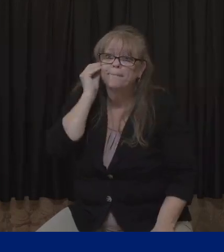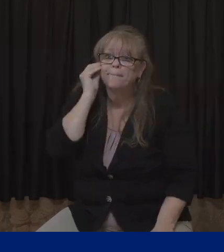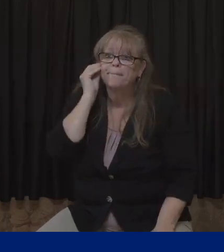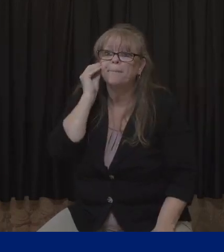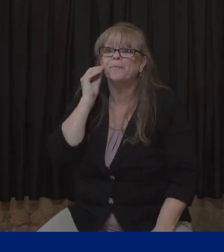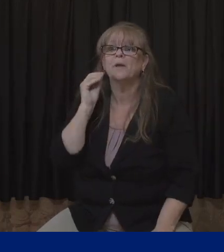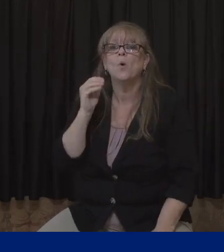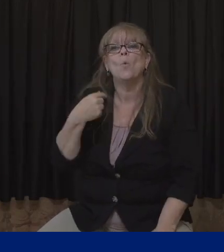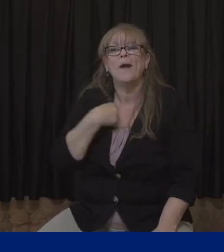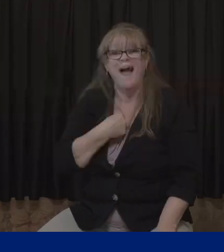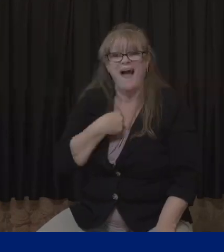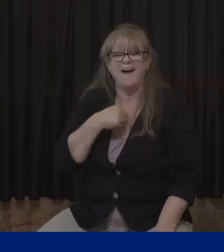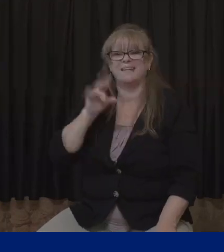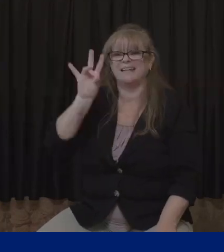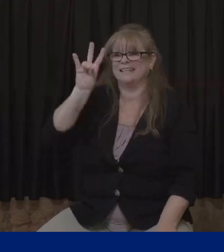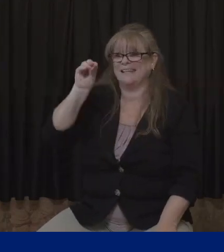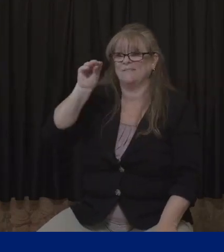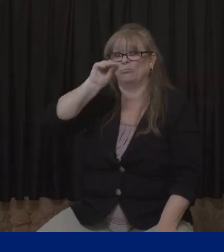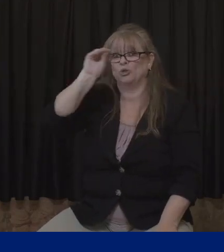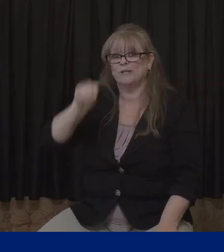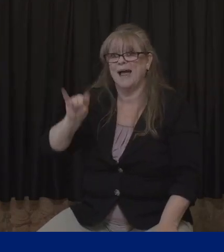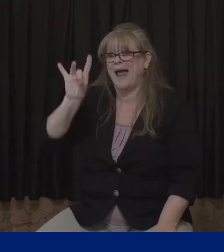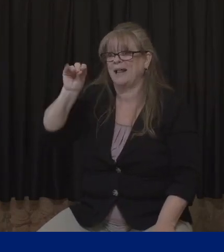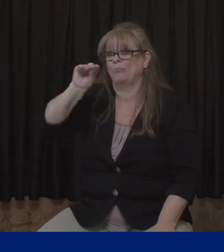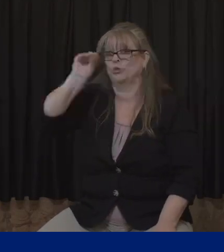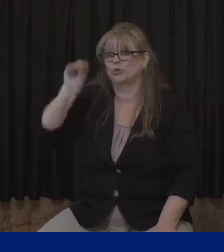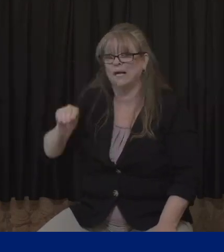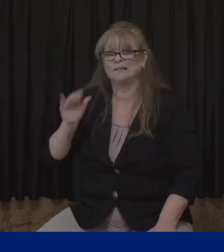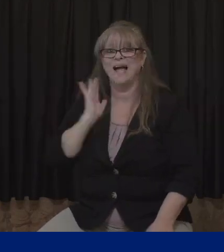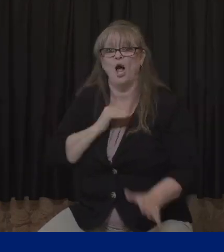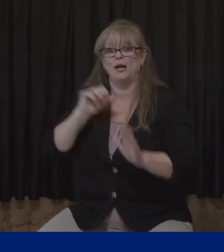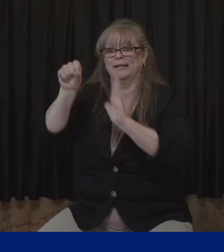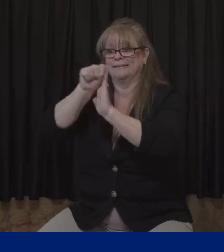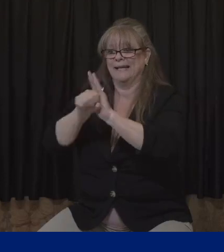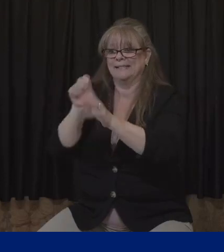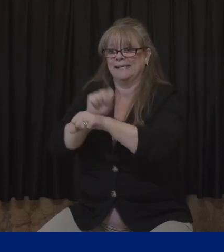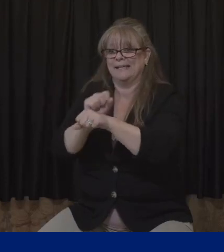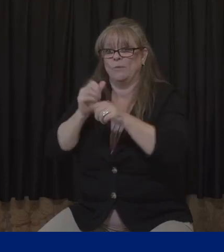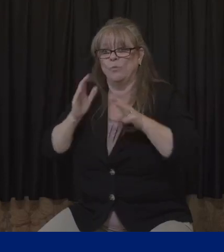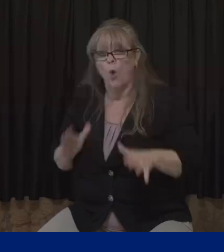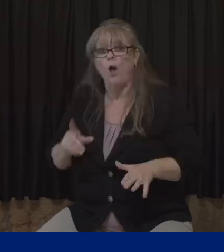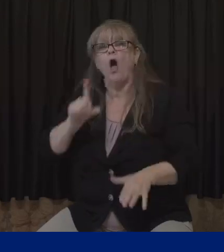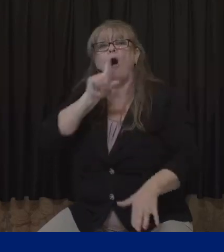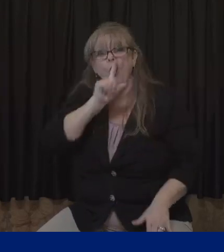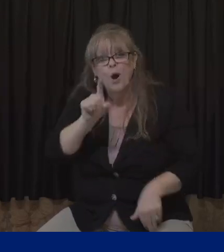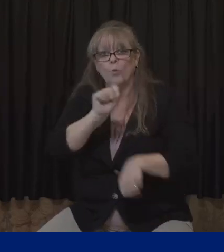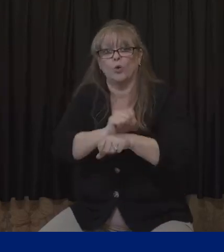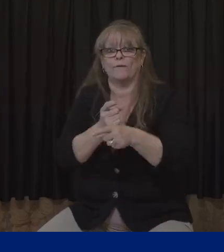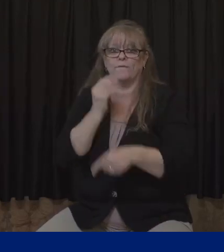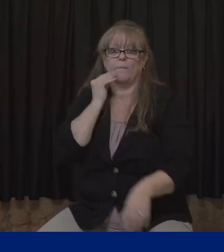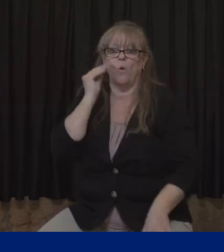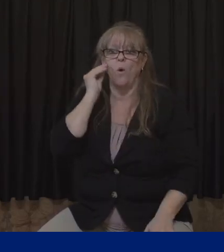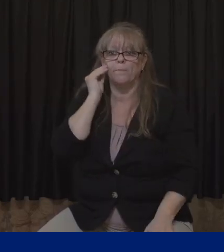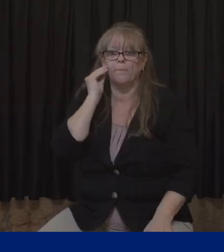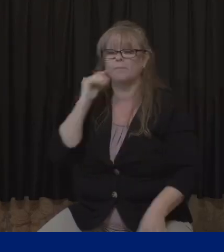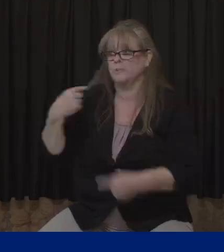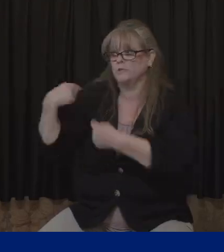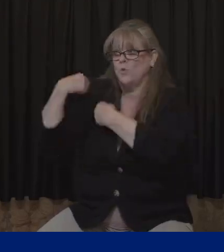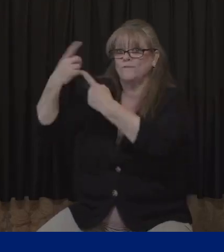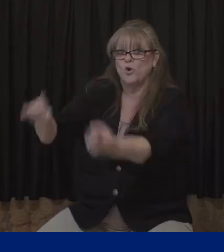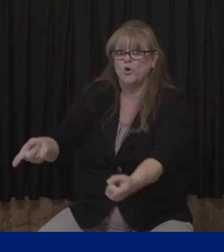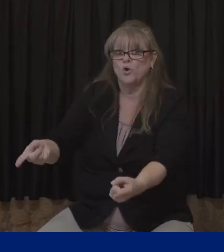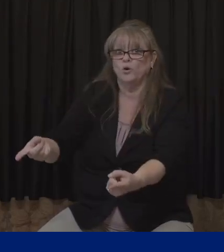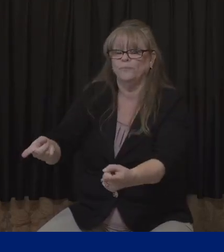from run a lottery to clear roads to process tax returns, but we've been between 70 and 80% telecommuting. And the state, as an